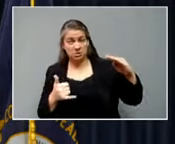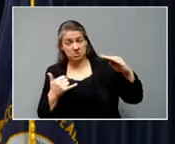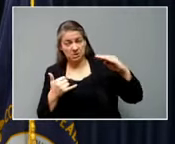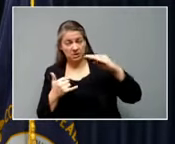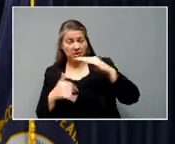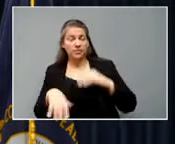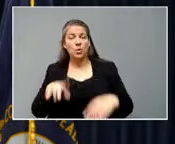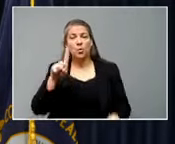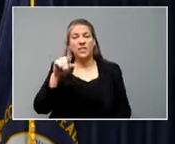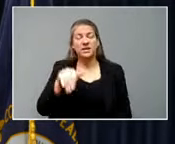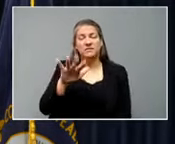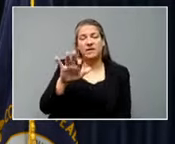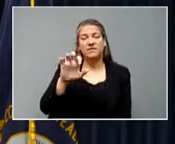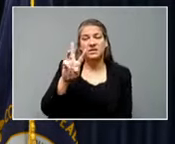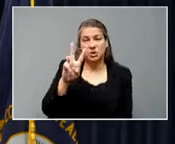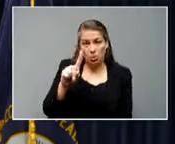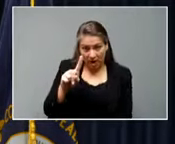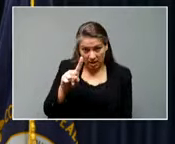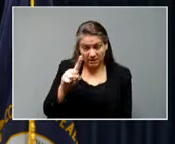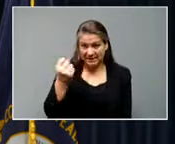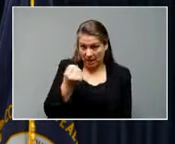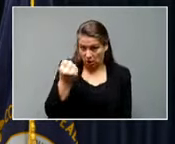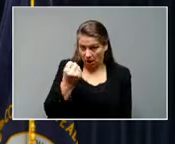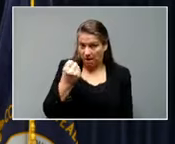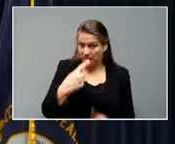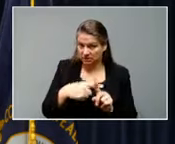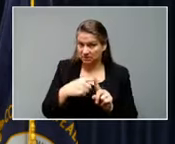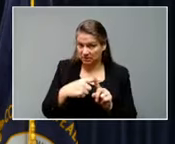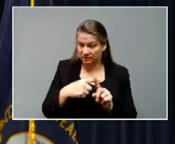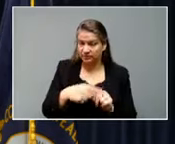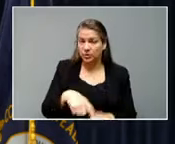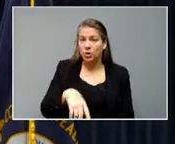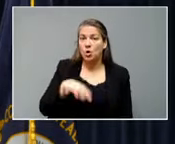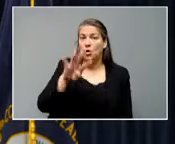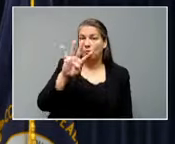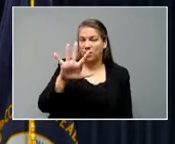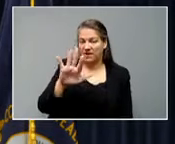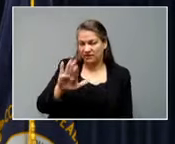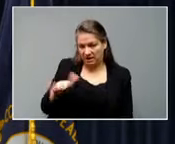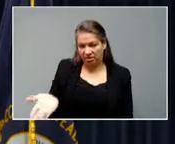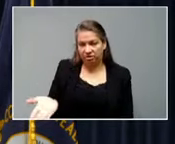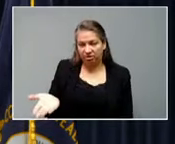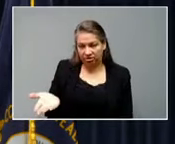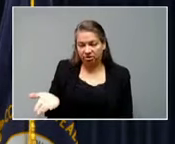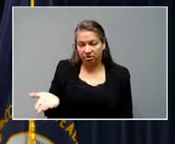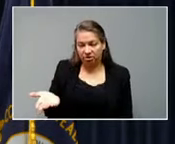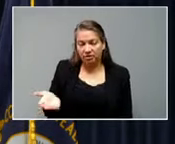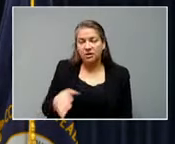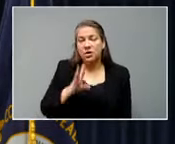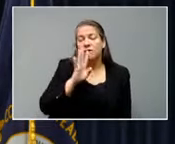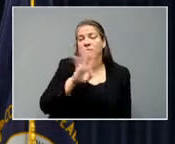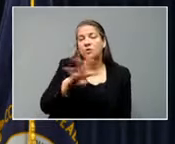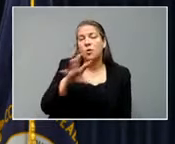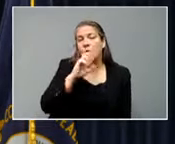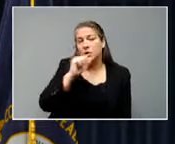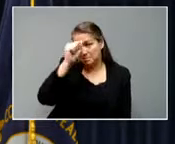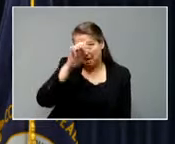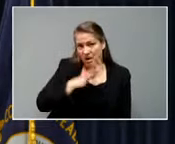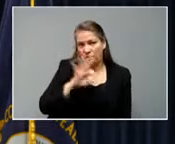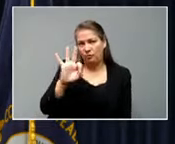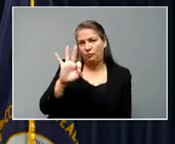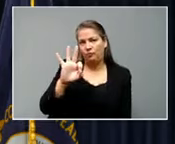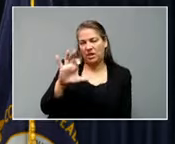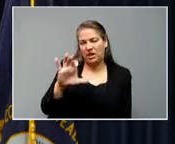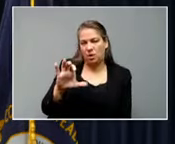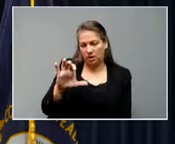1,561 new cases, 45 new deaths, including a 44-year-old man from Franklin County